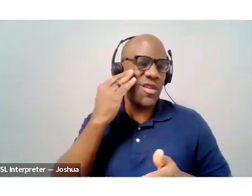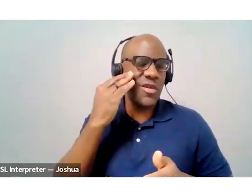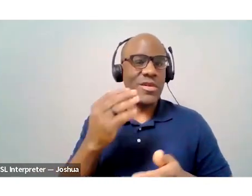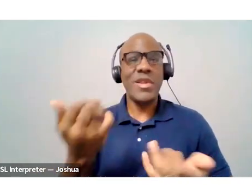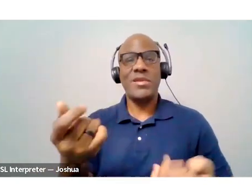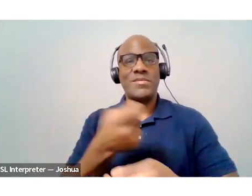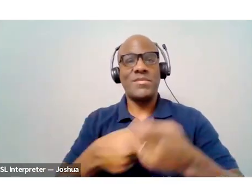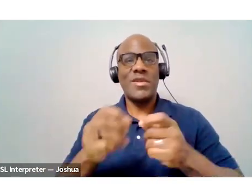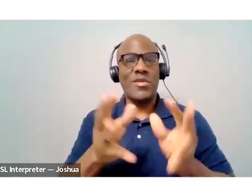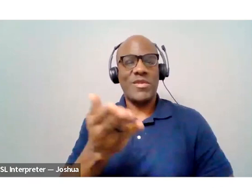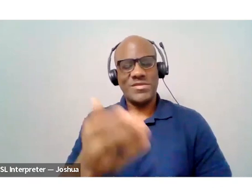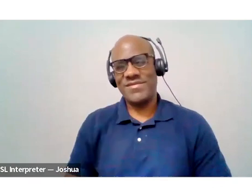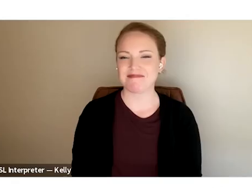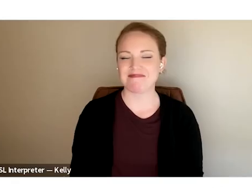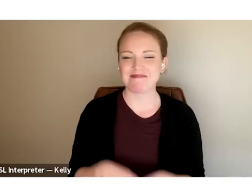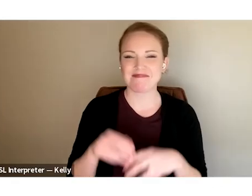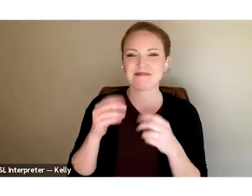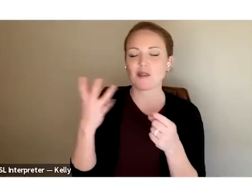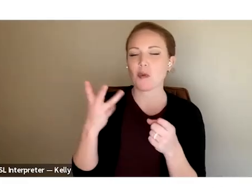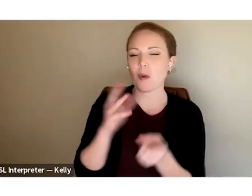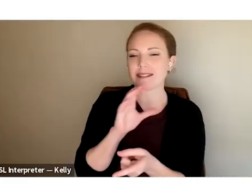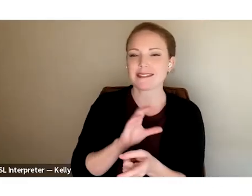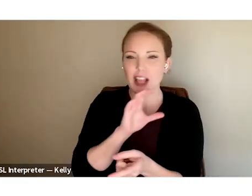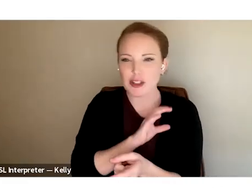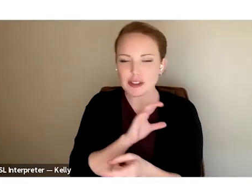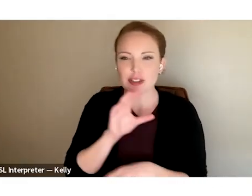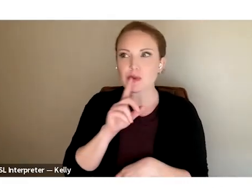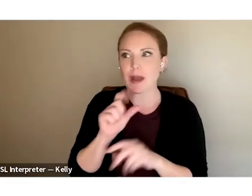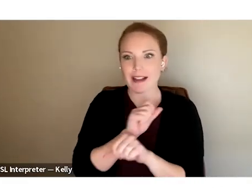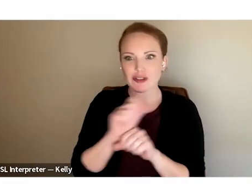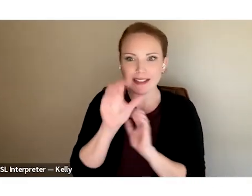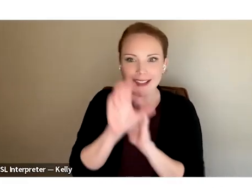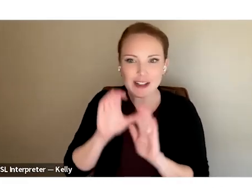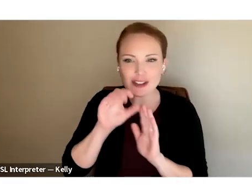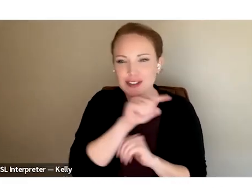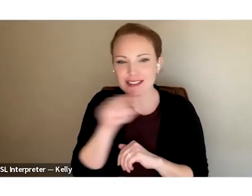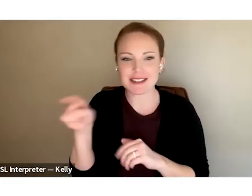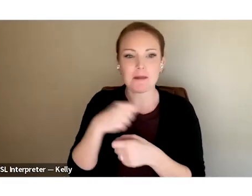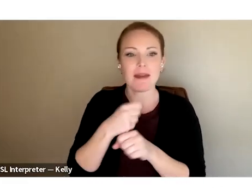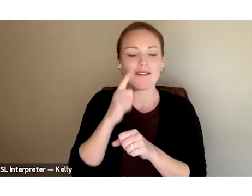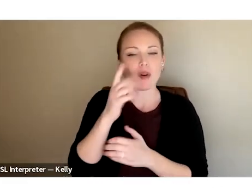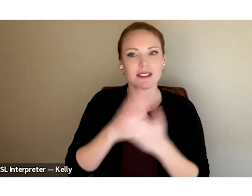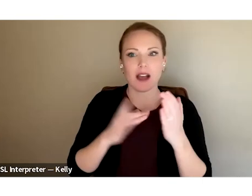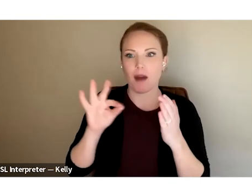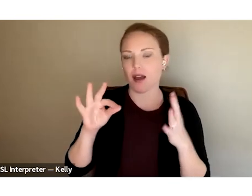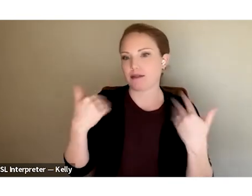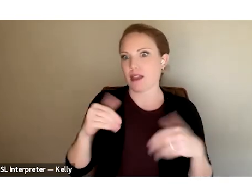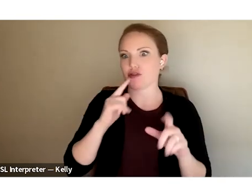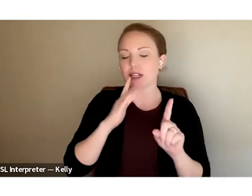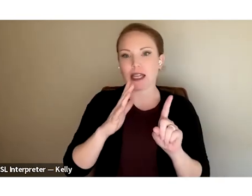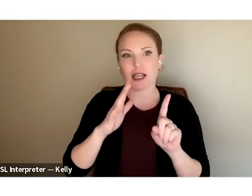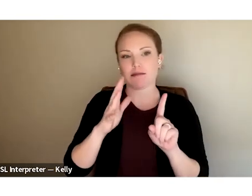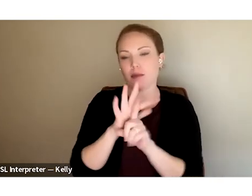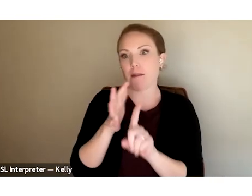narratives were produced about us and what characters made it to some of the iconic films